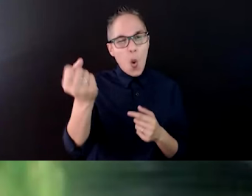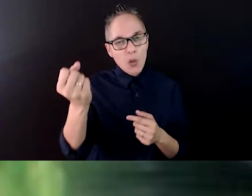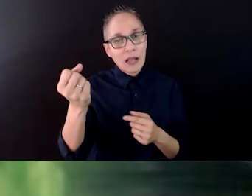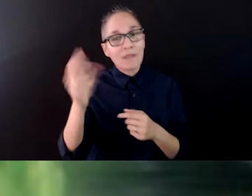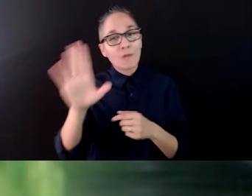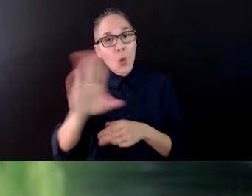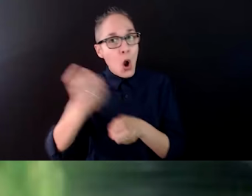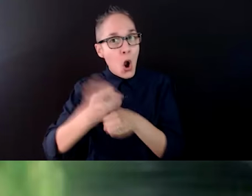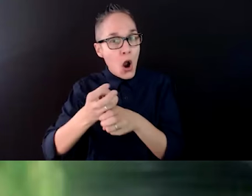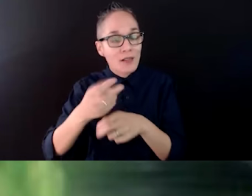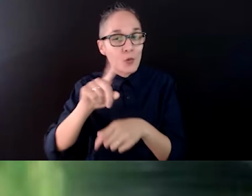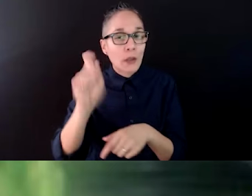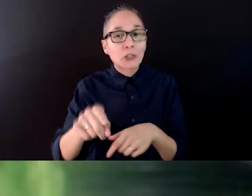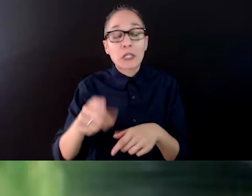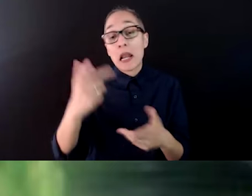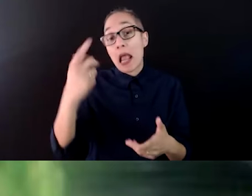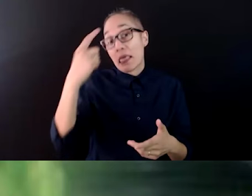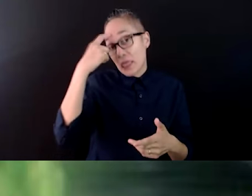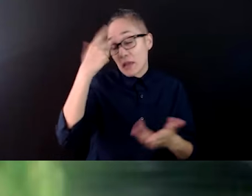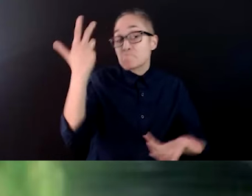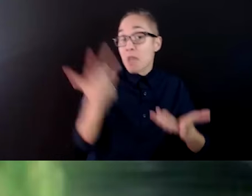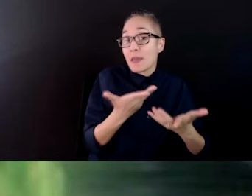idea that maybe things could be better.